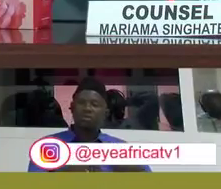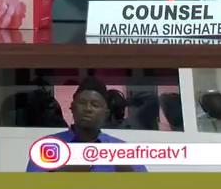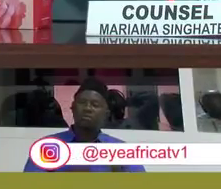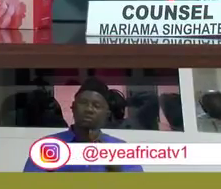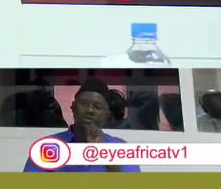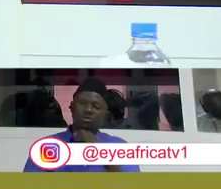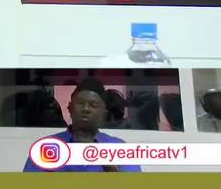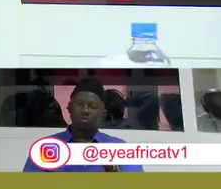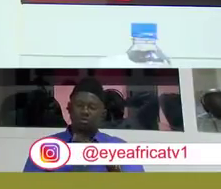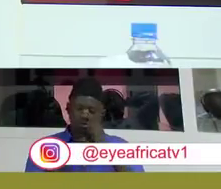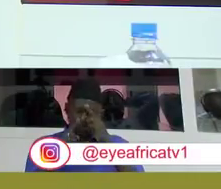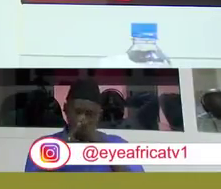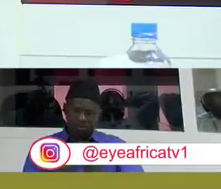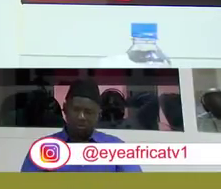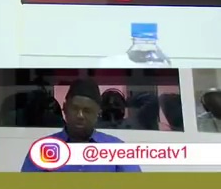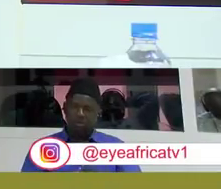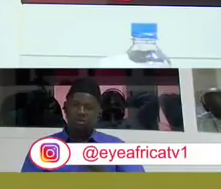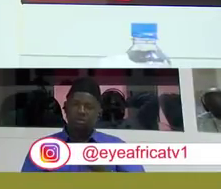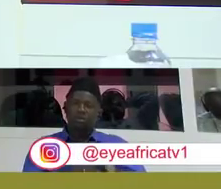Christians?